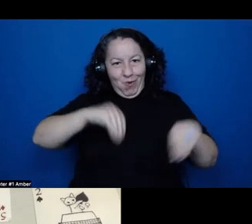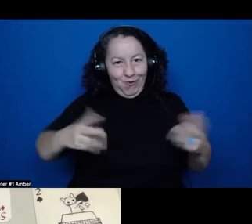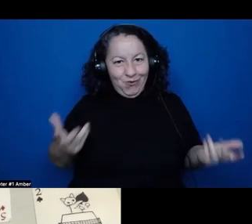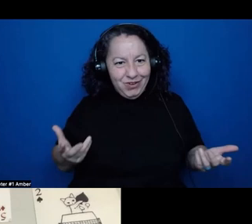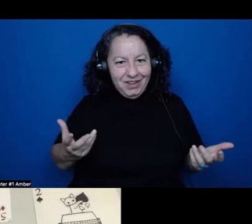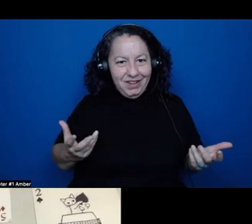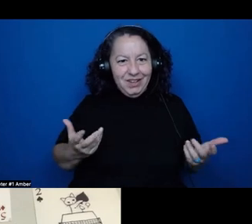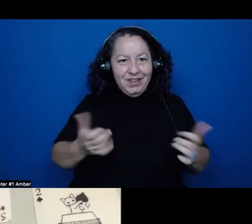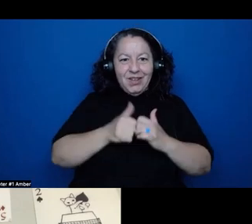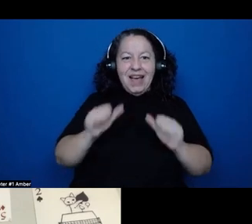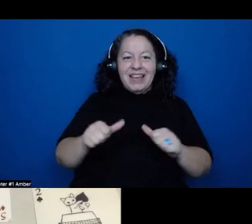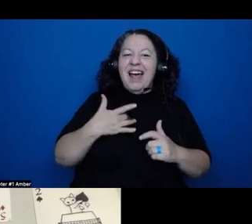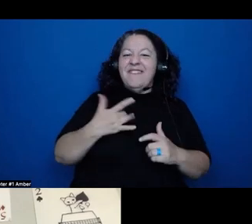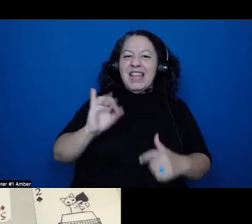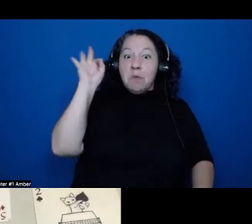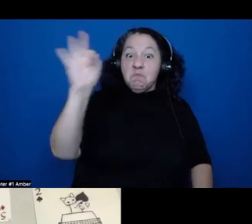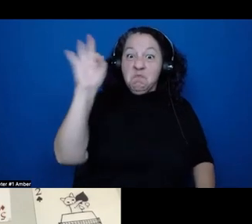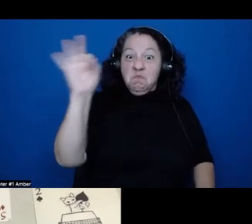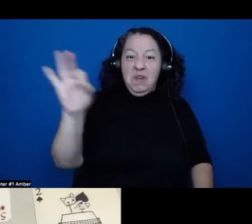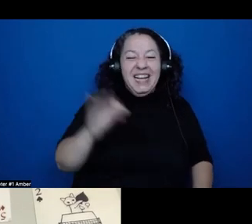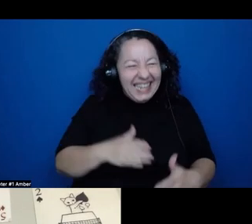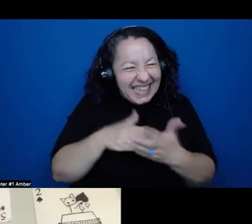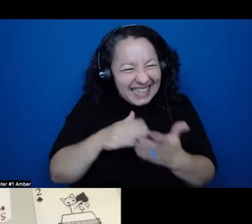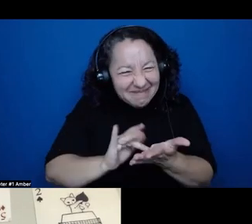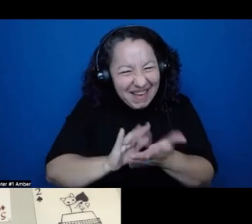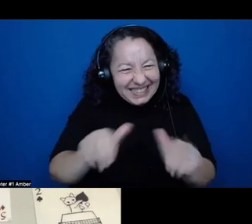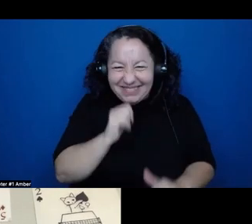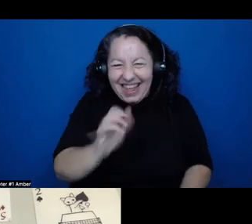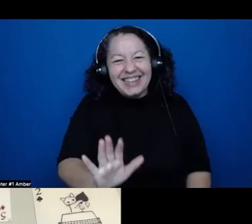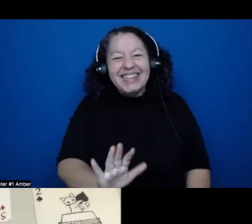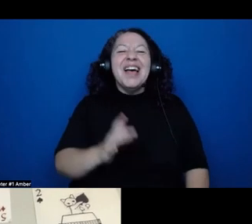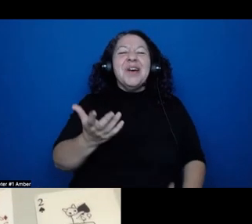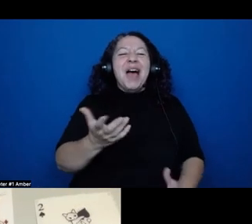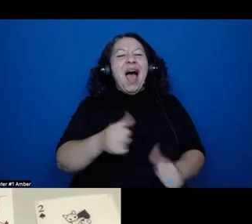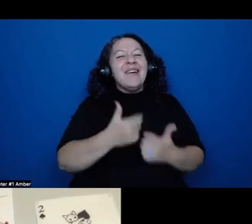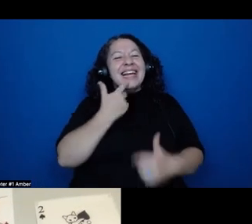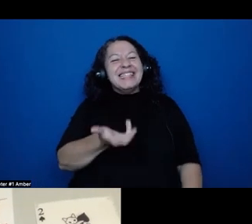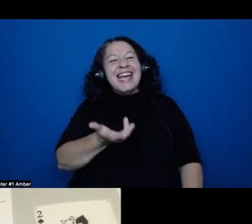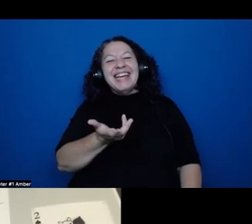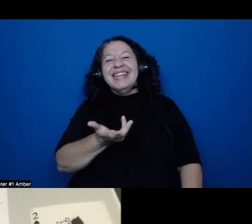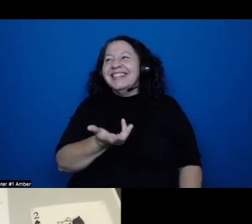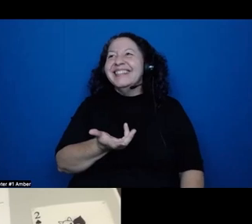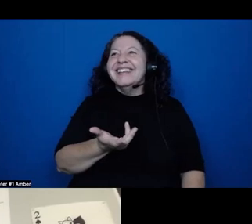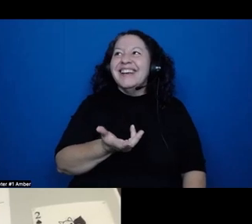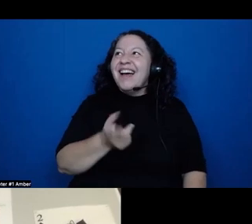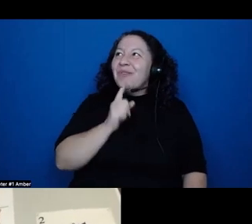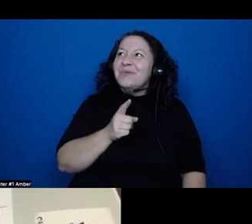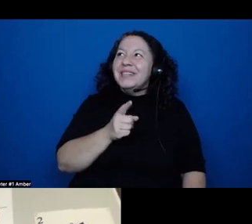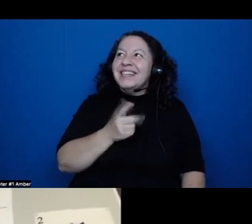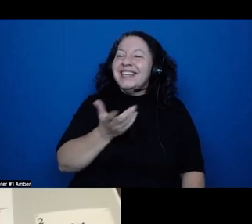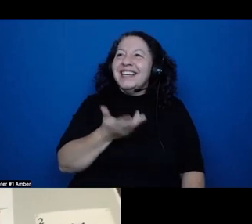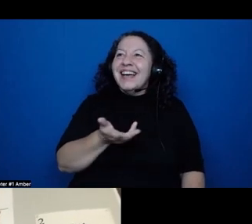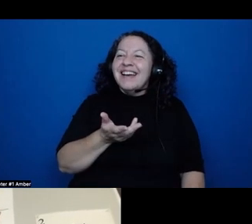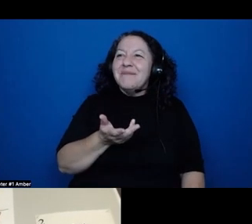this feels like a rant against the medical system. What can I say that's helpful? I think really it's, if I